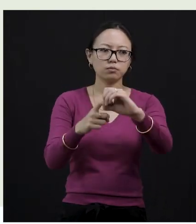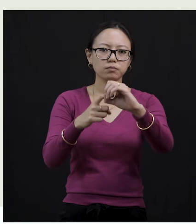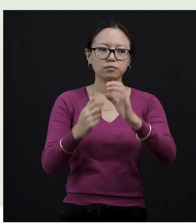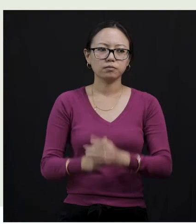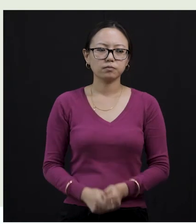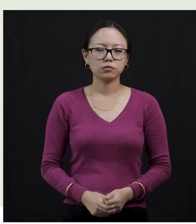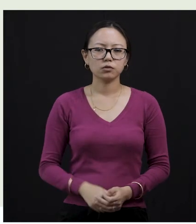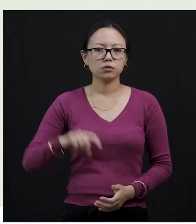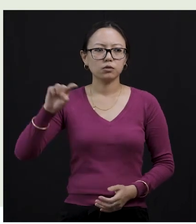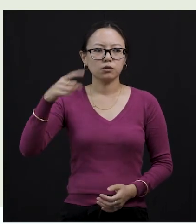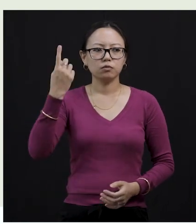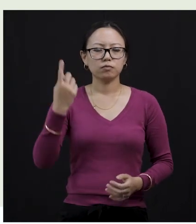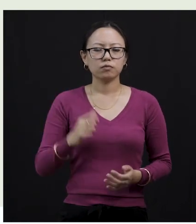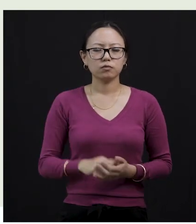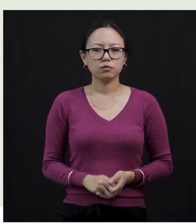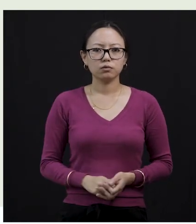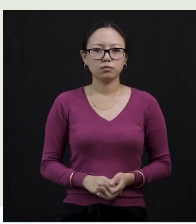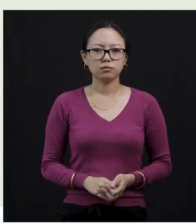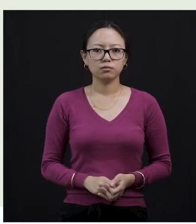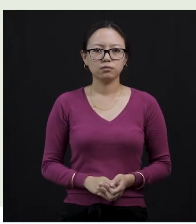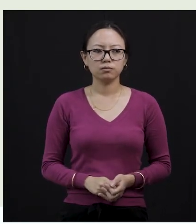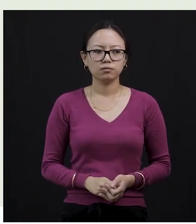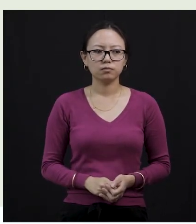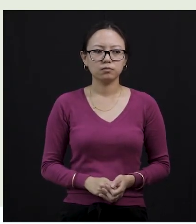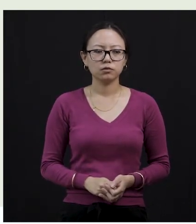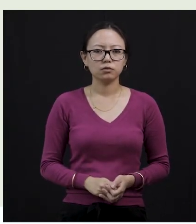So, the first one is